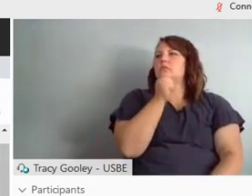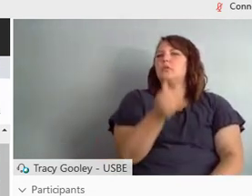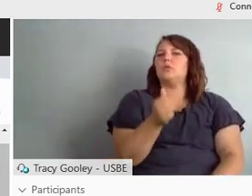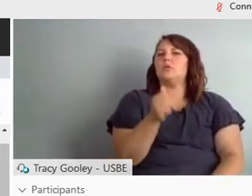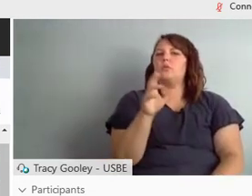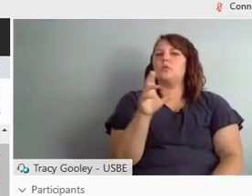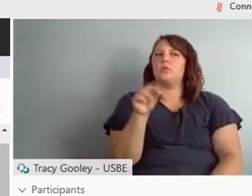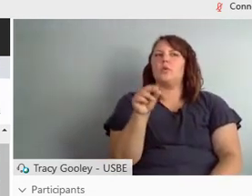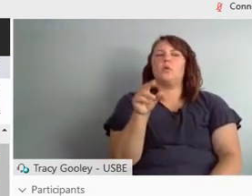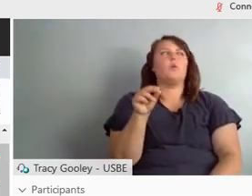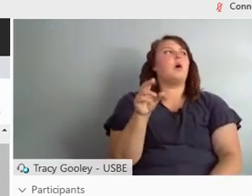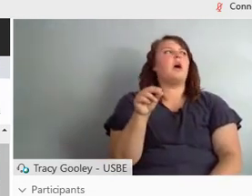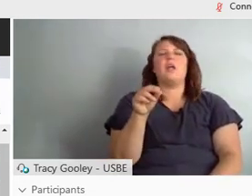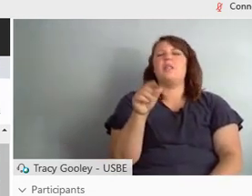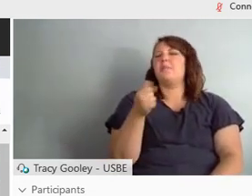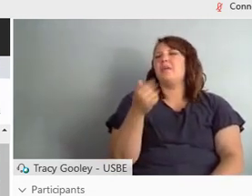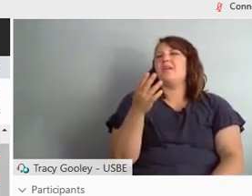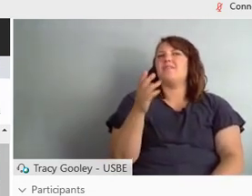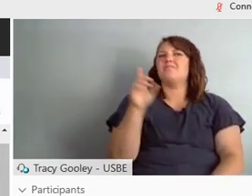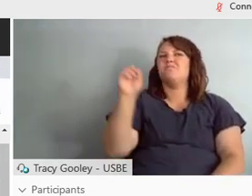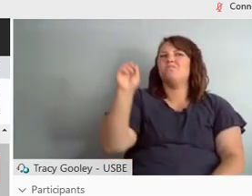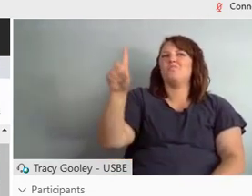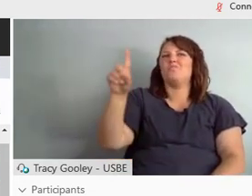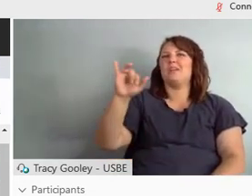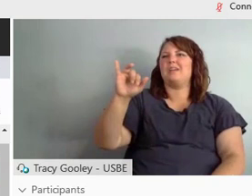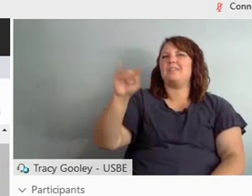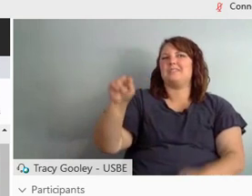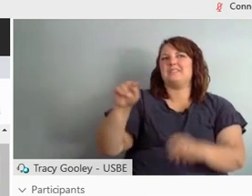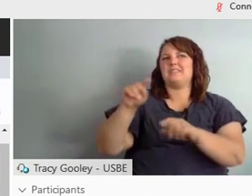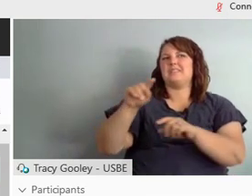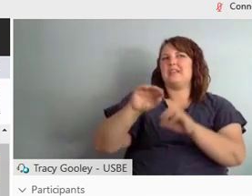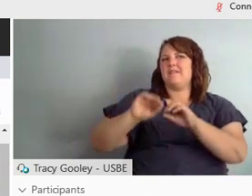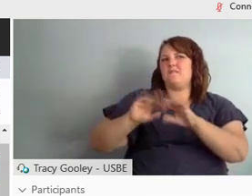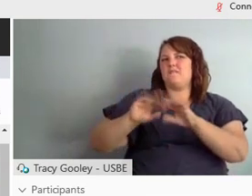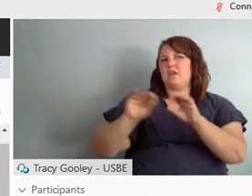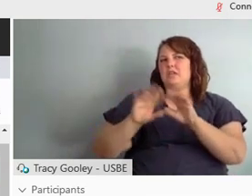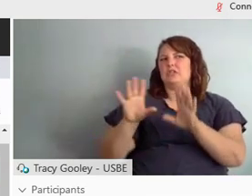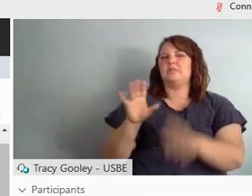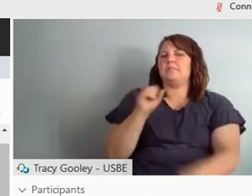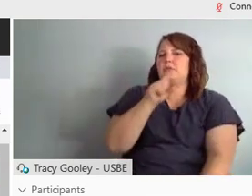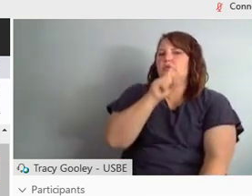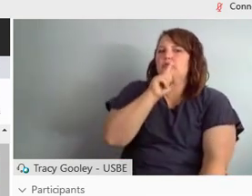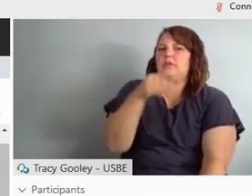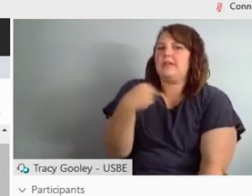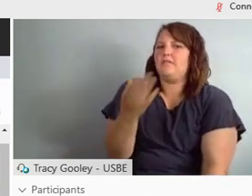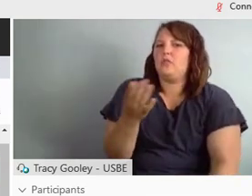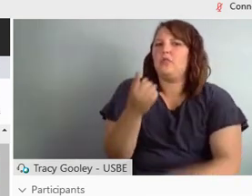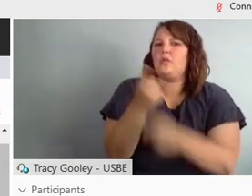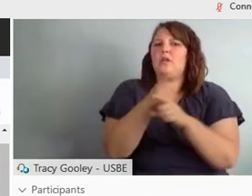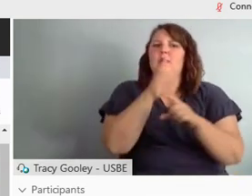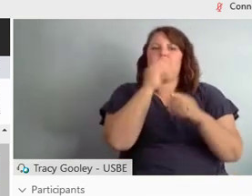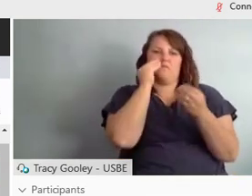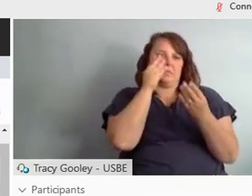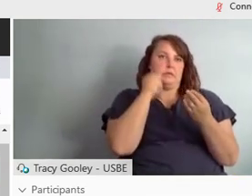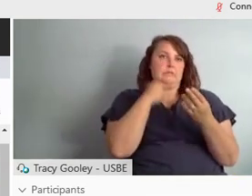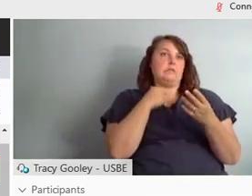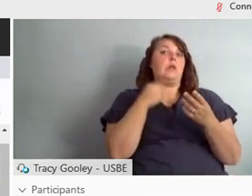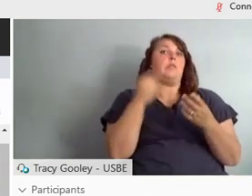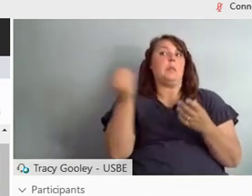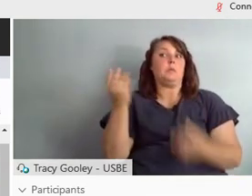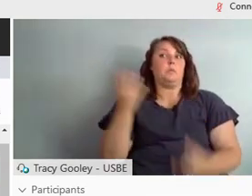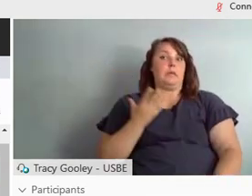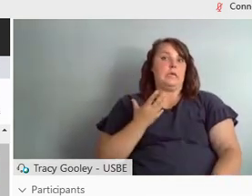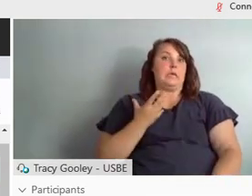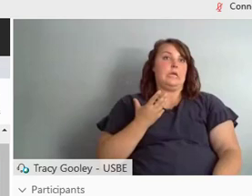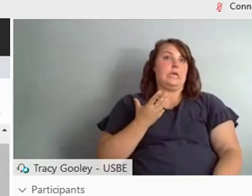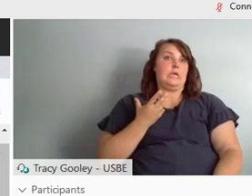me get clarification from IT to make sure that I give you the correct information. I was